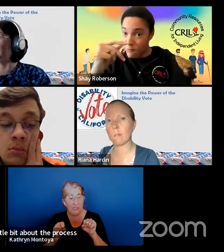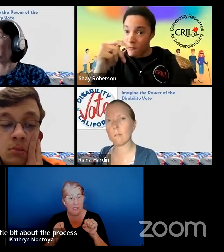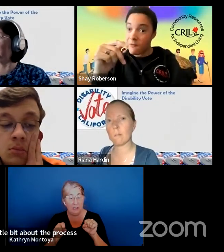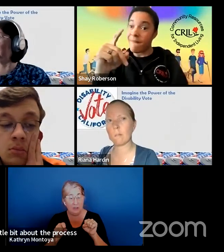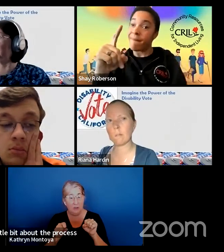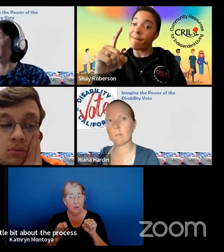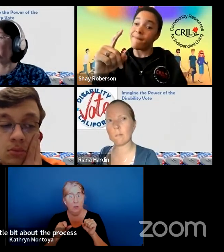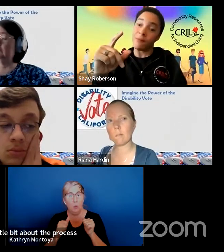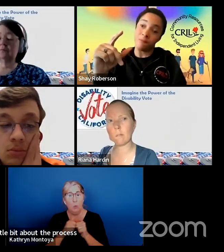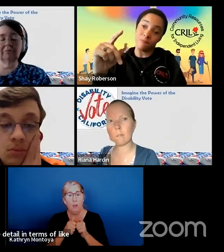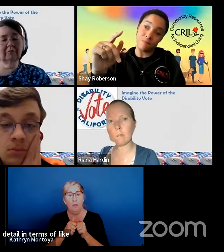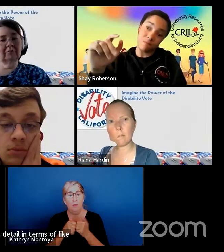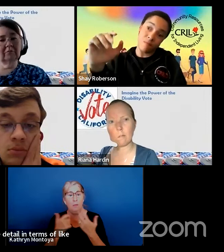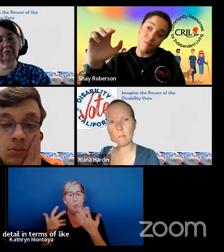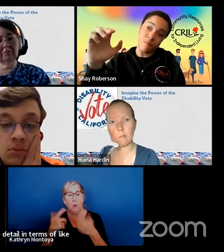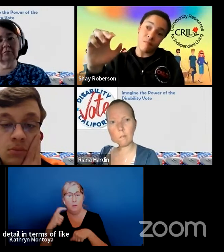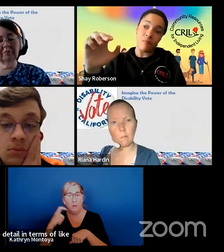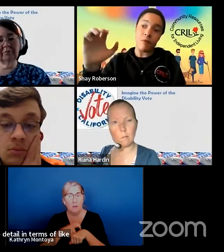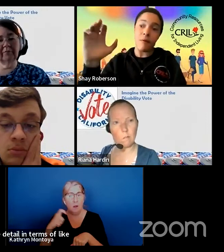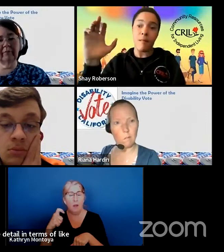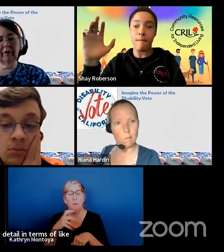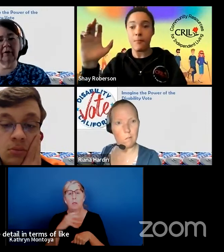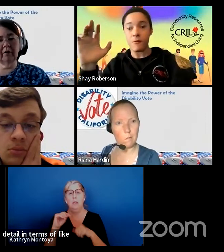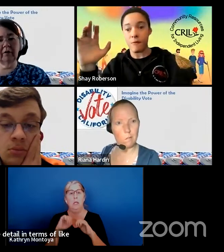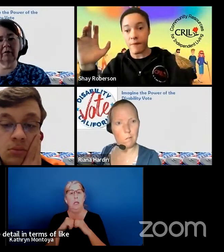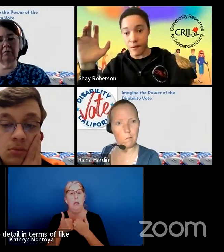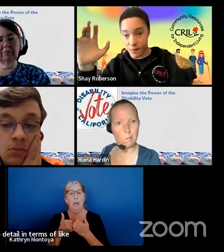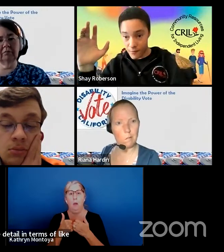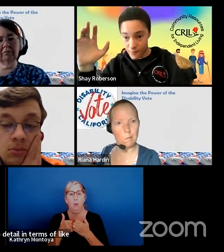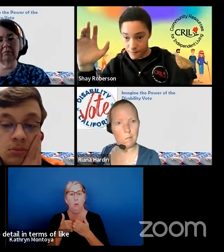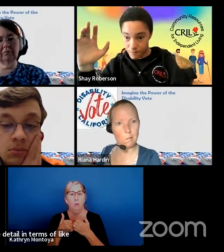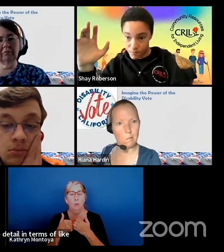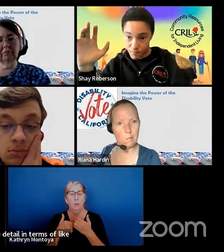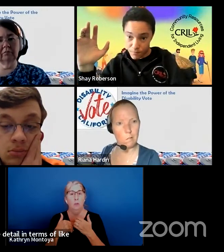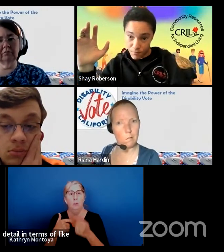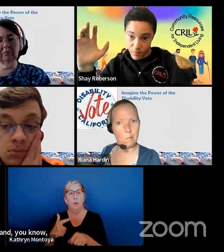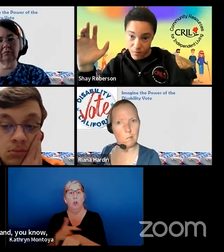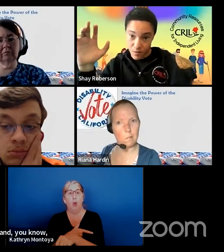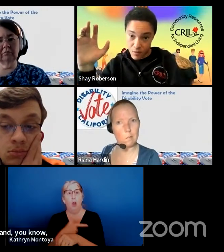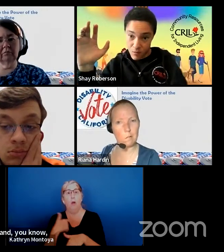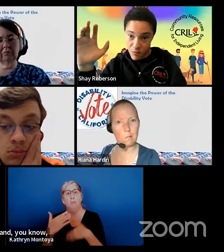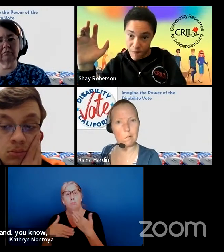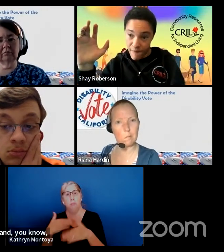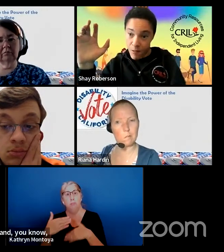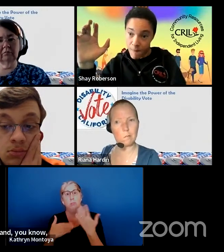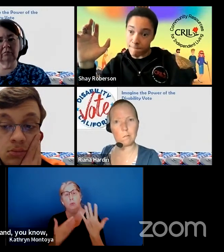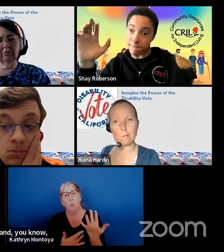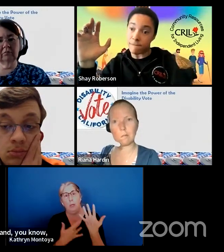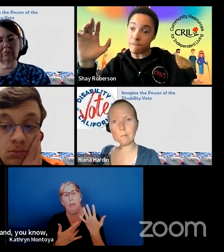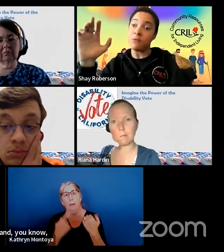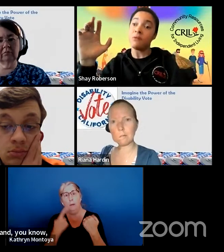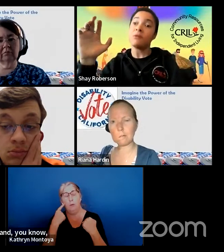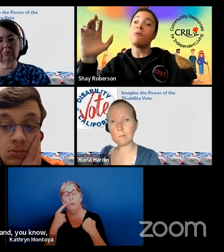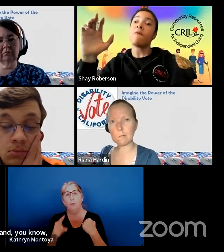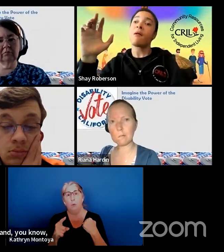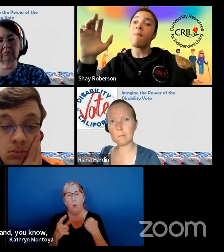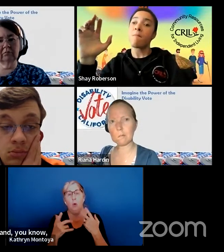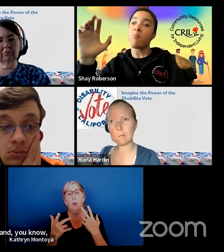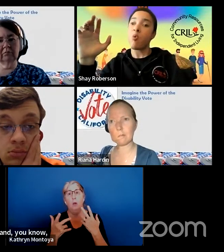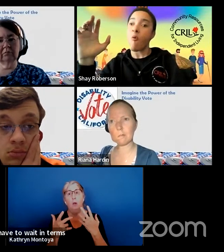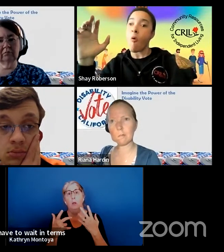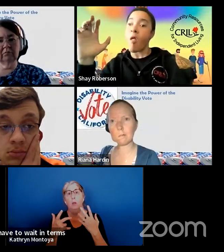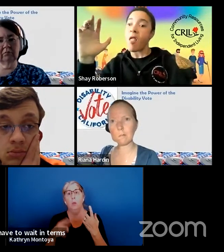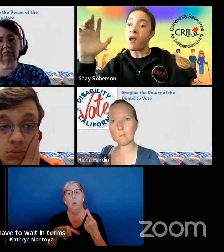timing and how long folks have to wait in terms of like when